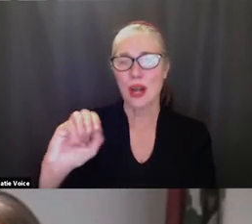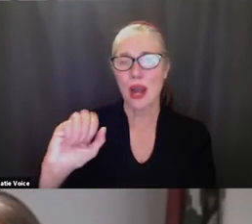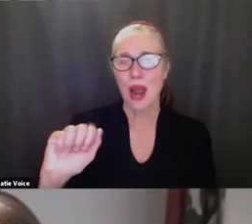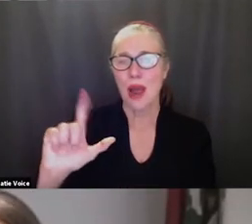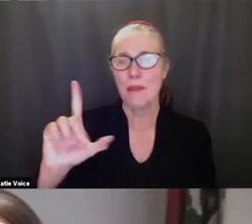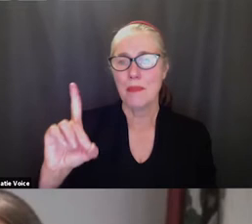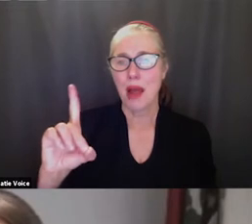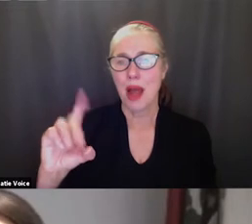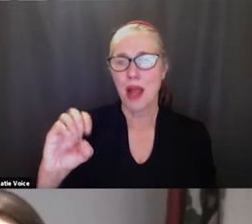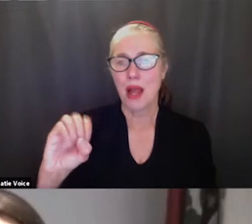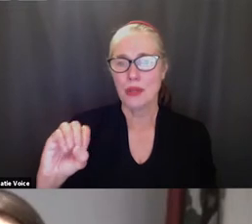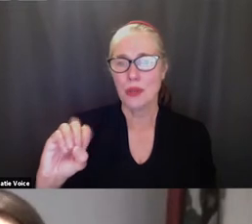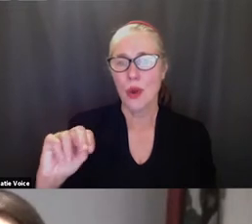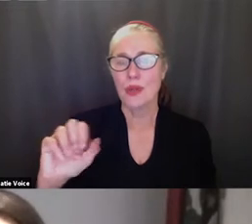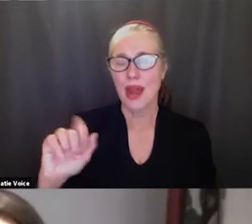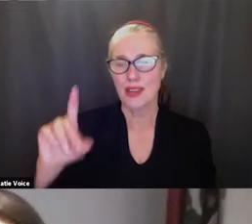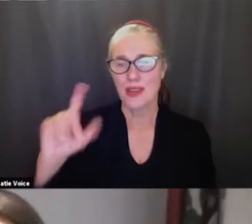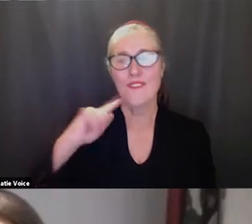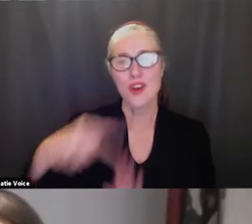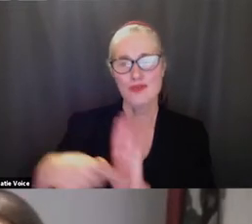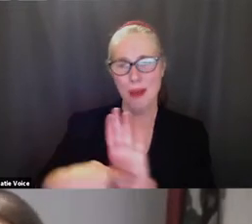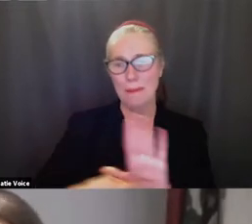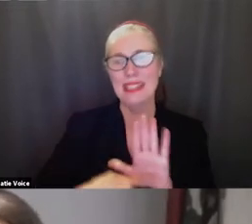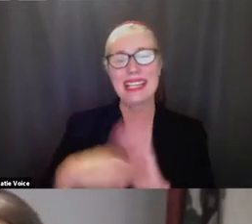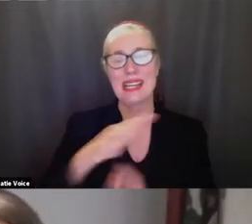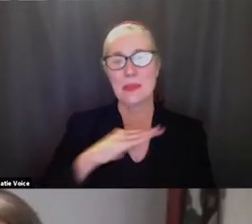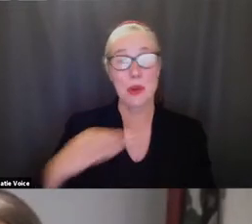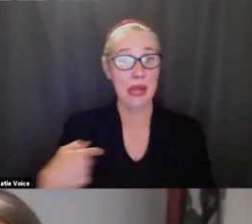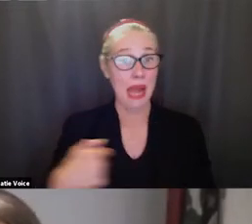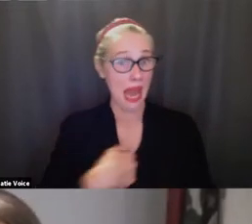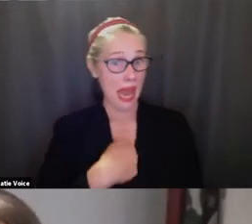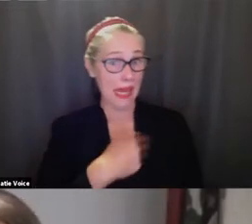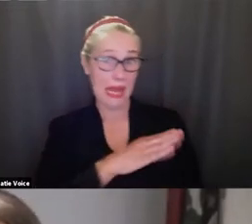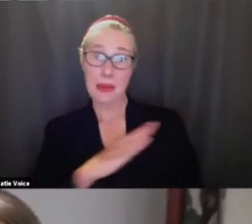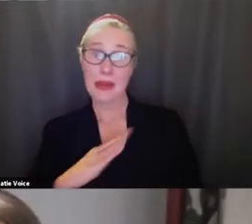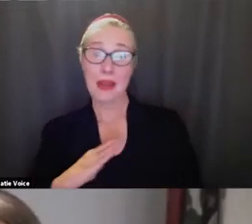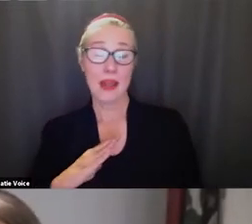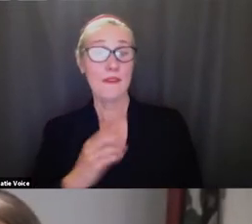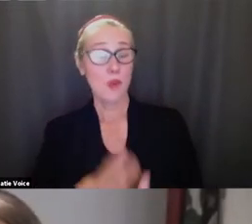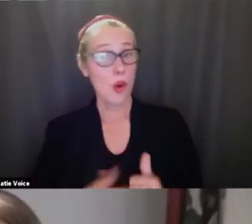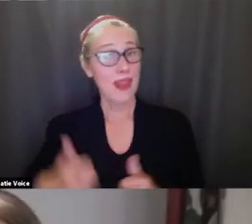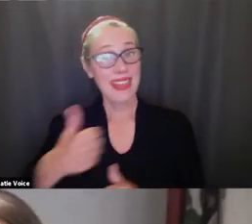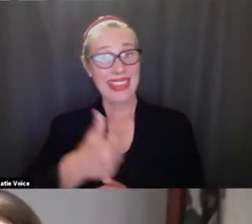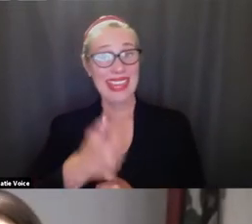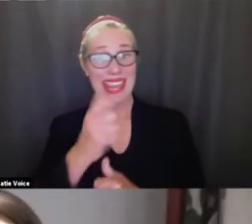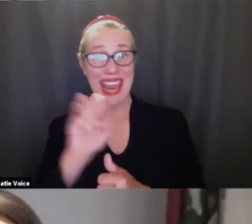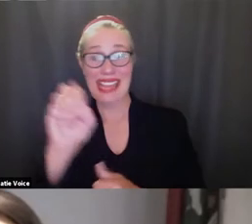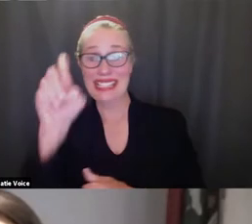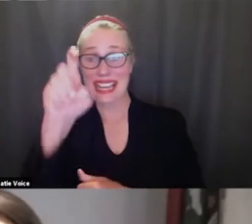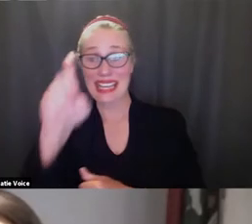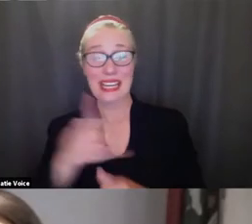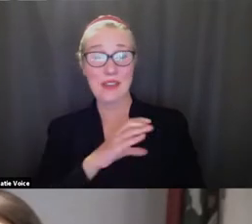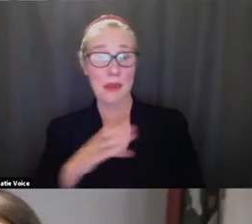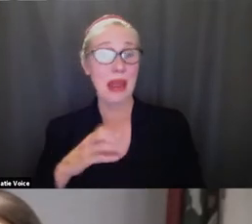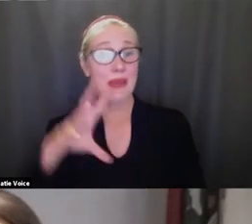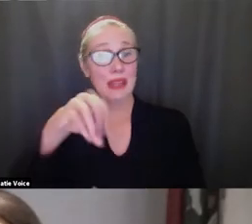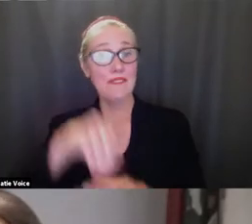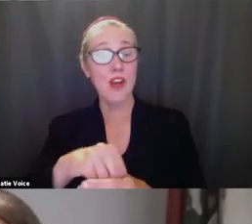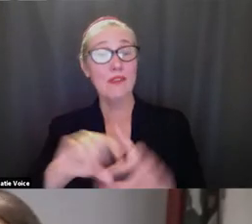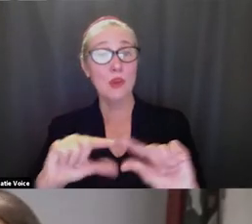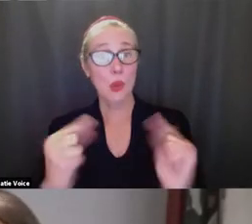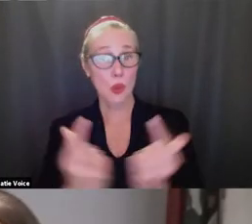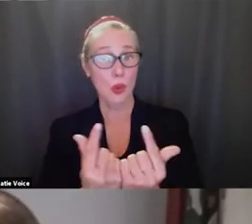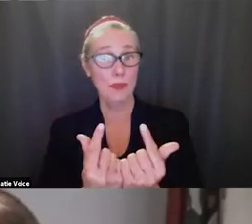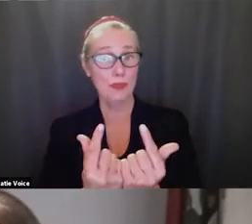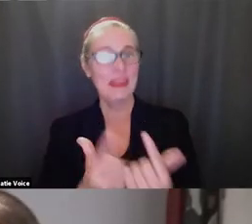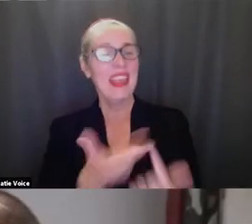representative of our school board to the santa barbara county school board executive committee i was part of a group that was invited to visit